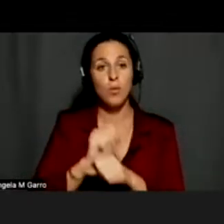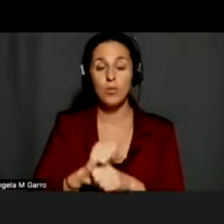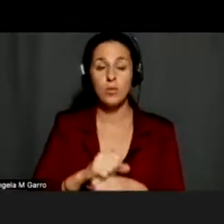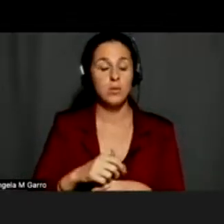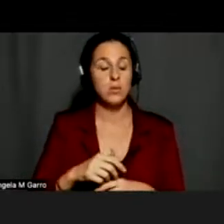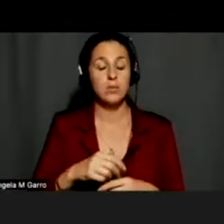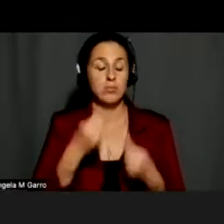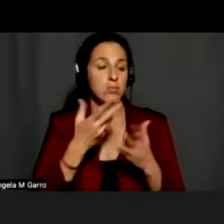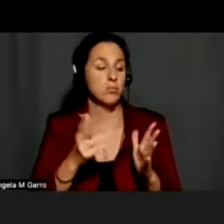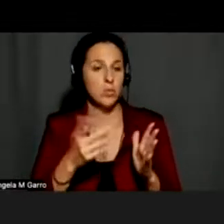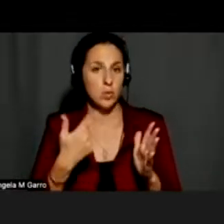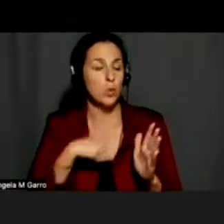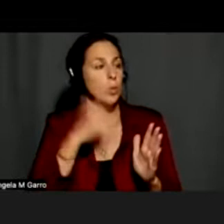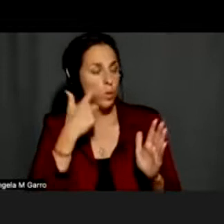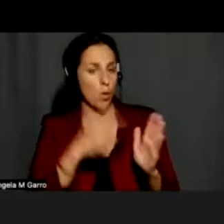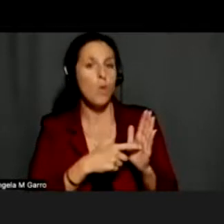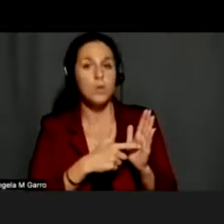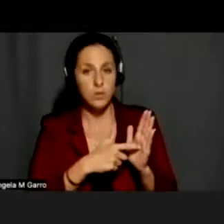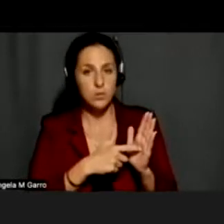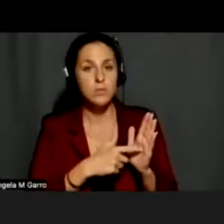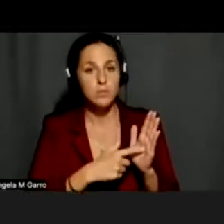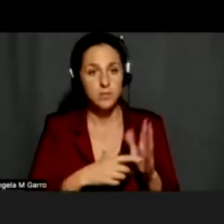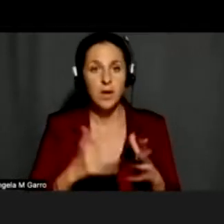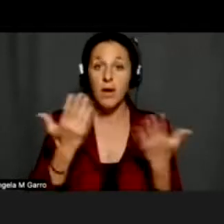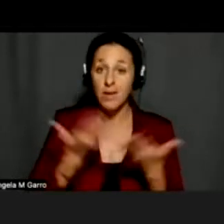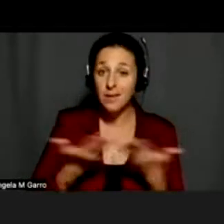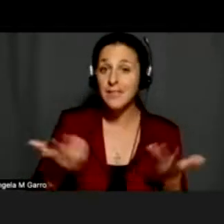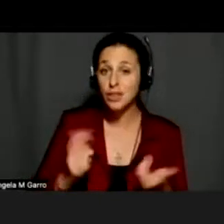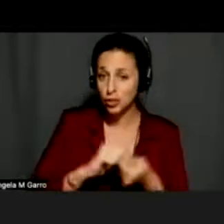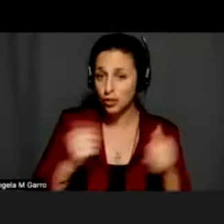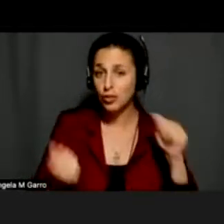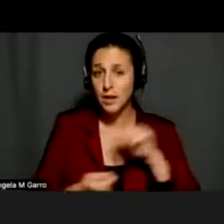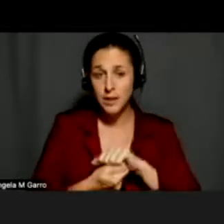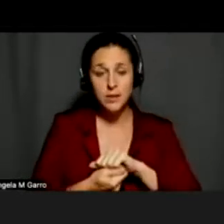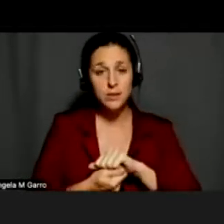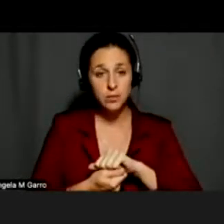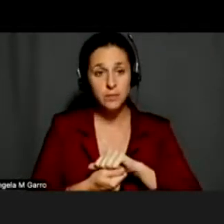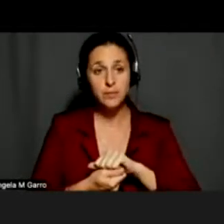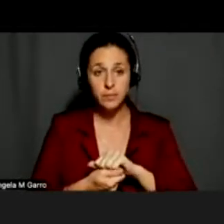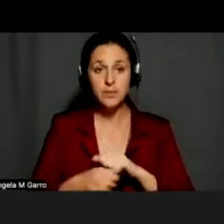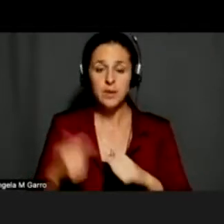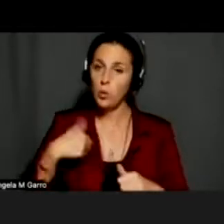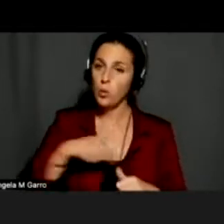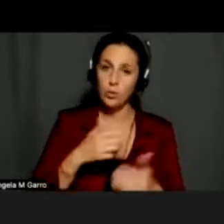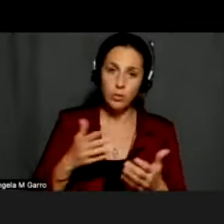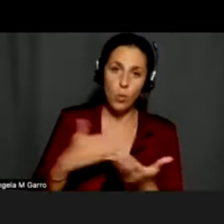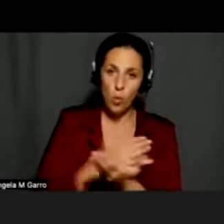unnoticed. There are a lot of things that have changed, and but we're going through it. And I just